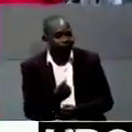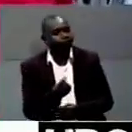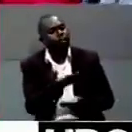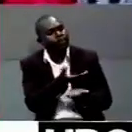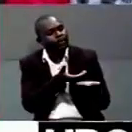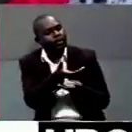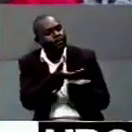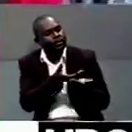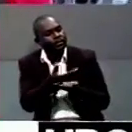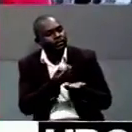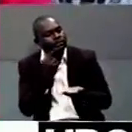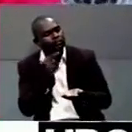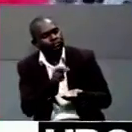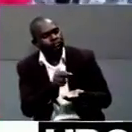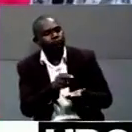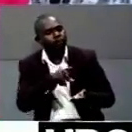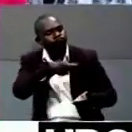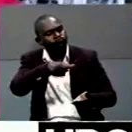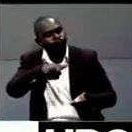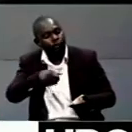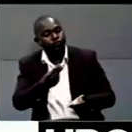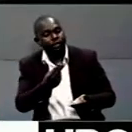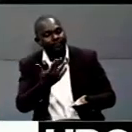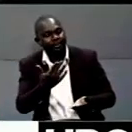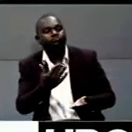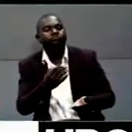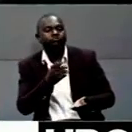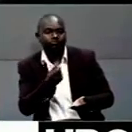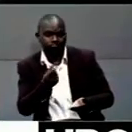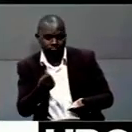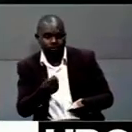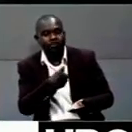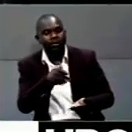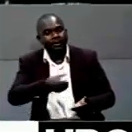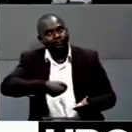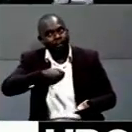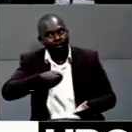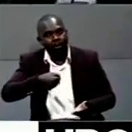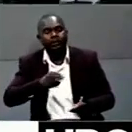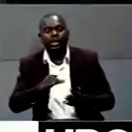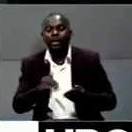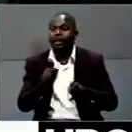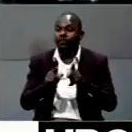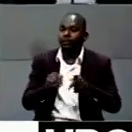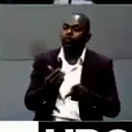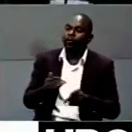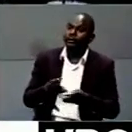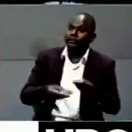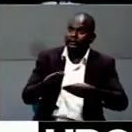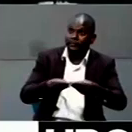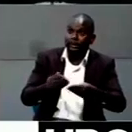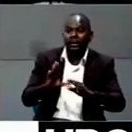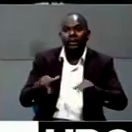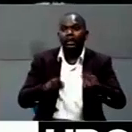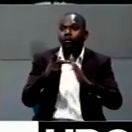you where can those taps be of 25 shillings per what? Per jerrycan. Then the other people who want to sell it, whatever price they